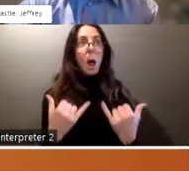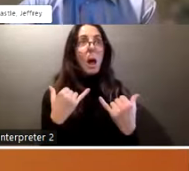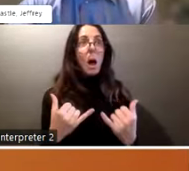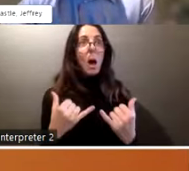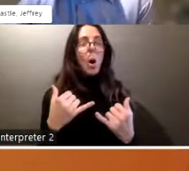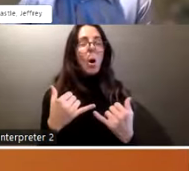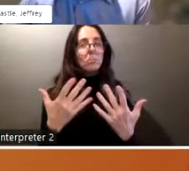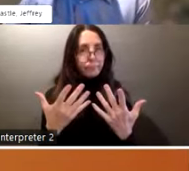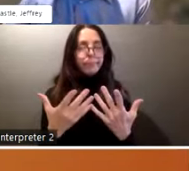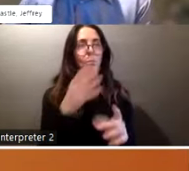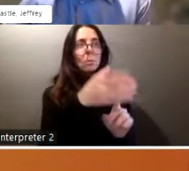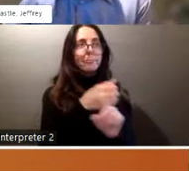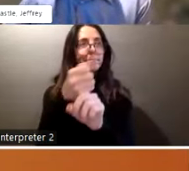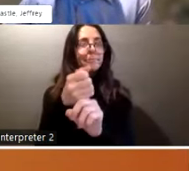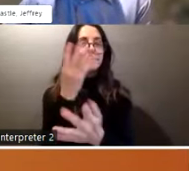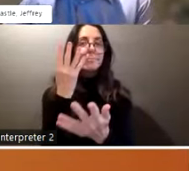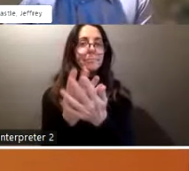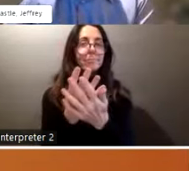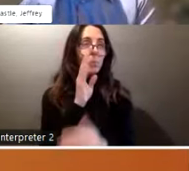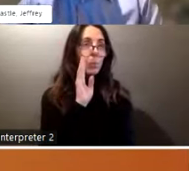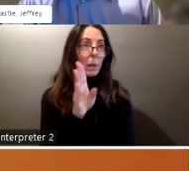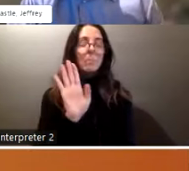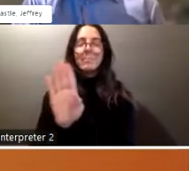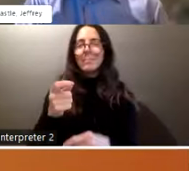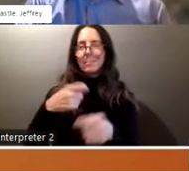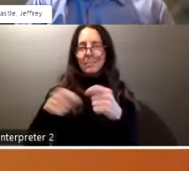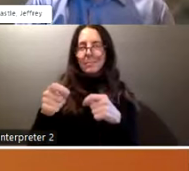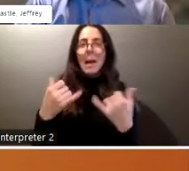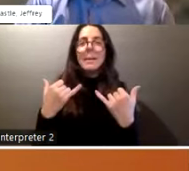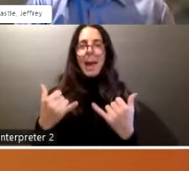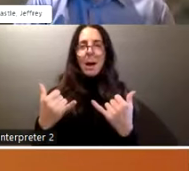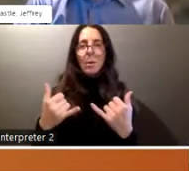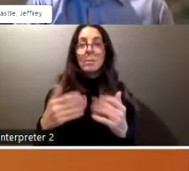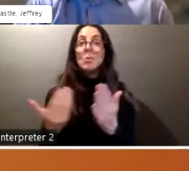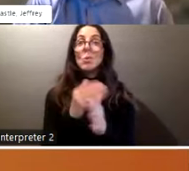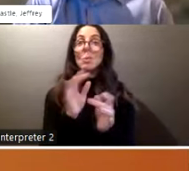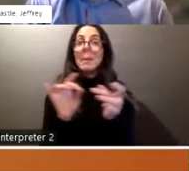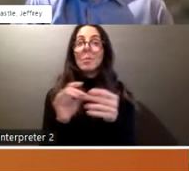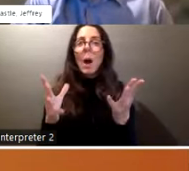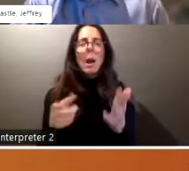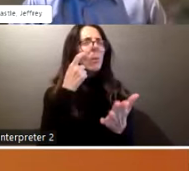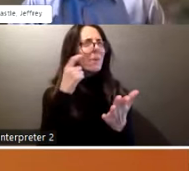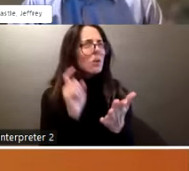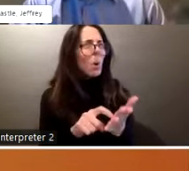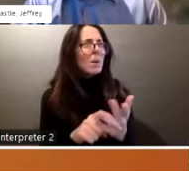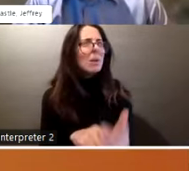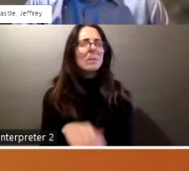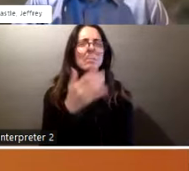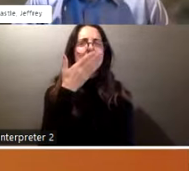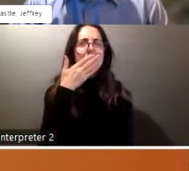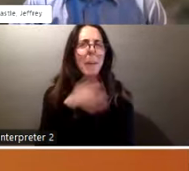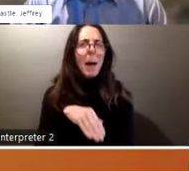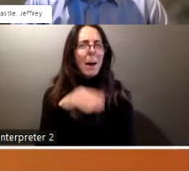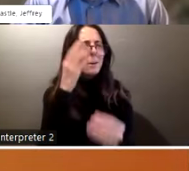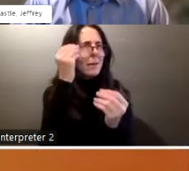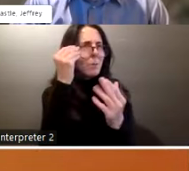arrested. They've now switched it to, they've detected fraudulent activity related to their social insurance number. They may claim to be Service